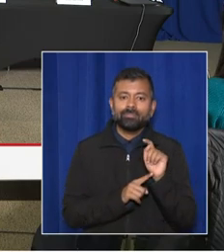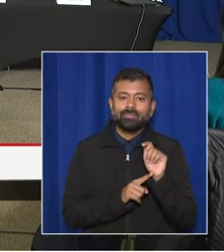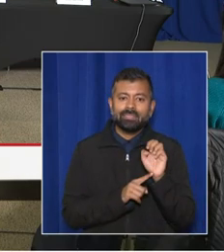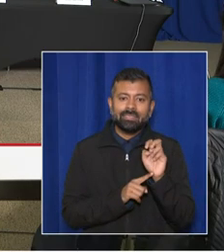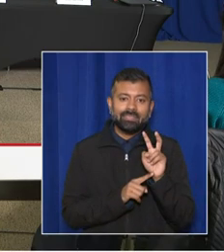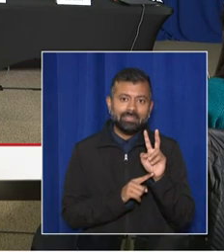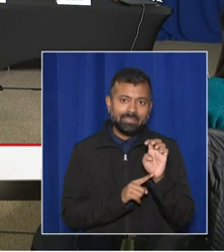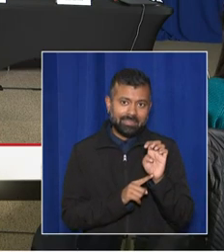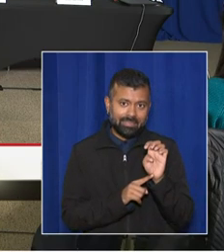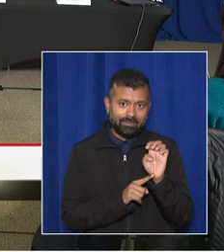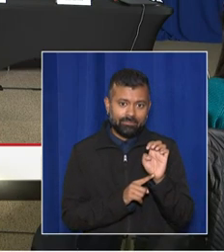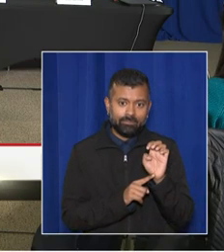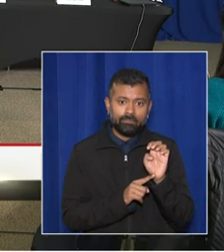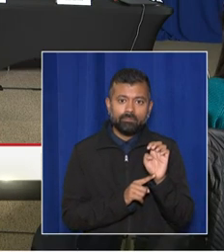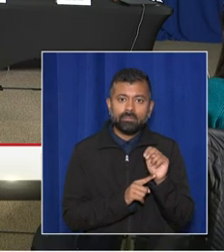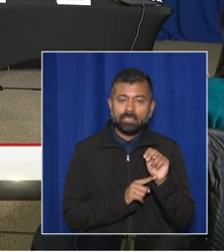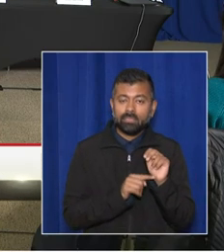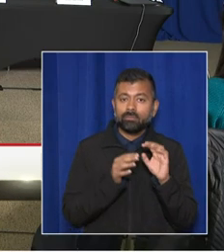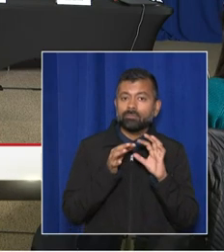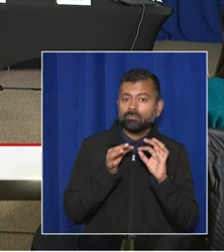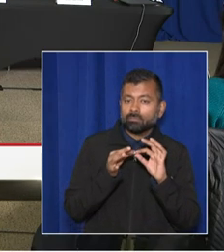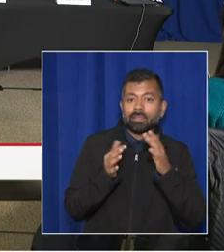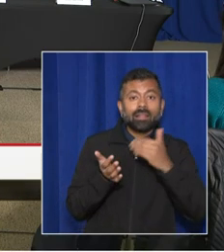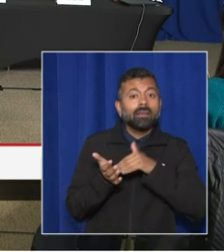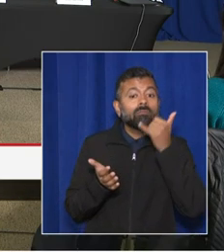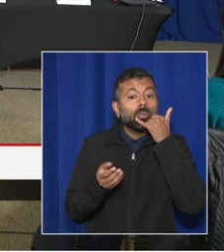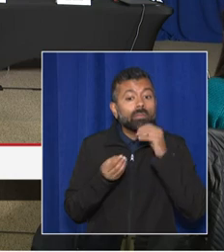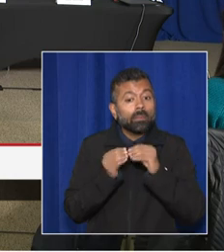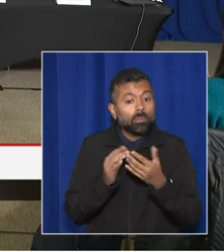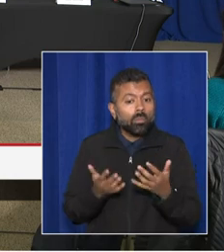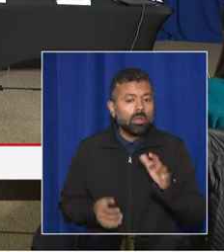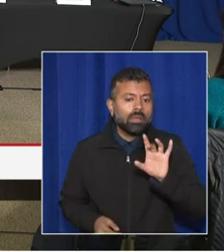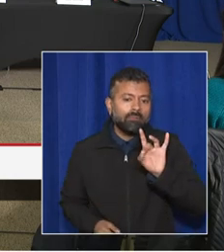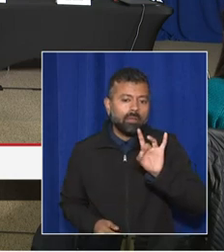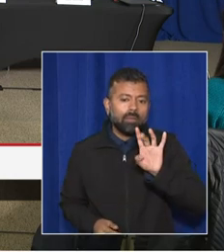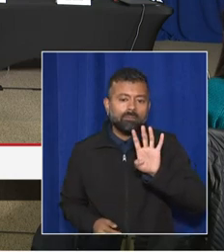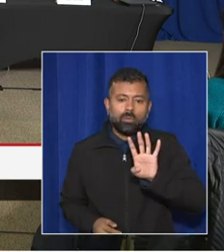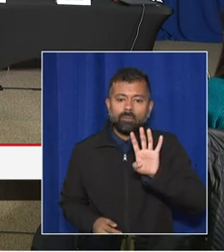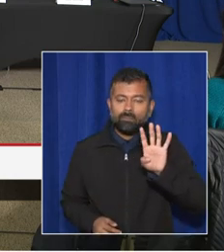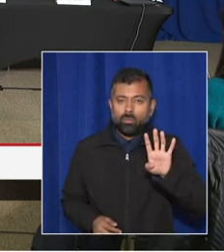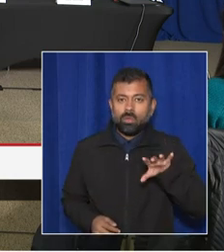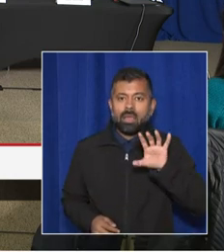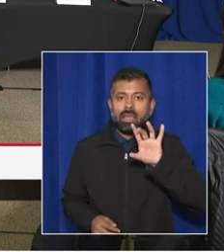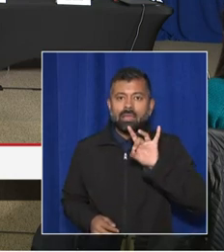844-881-1314 and press 0. Our next question is from Ms. Wright in Ward 7. Go ahead. We can hear you.